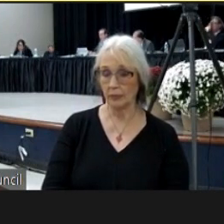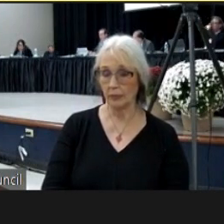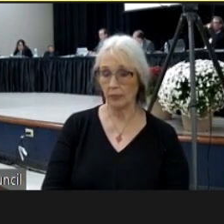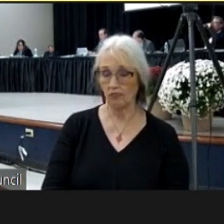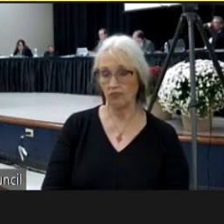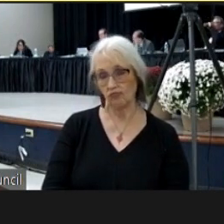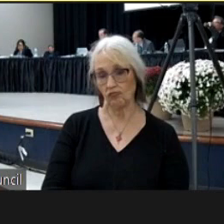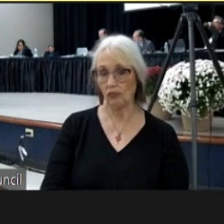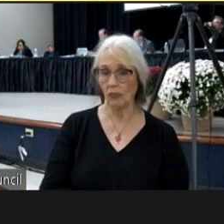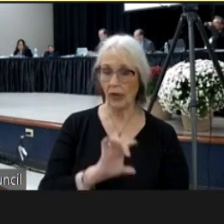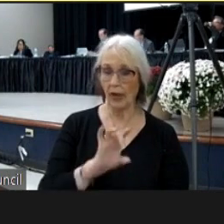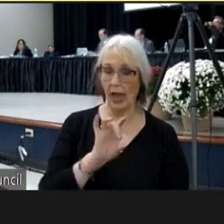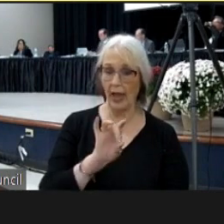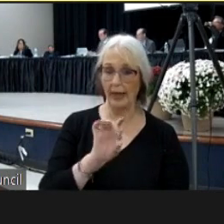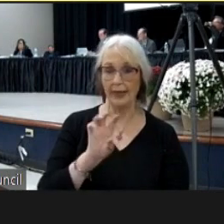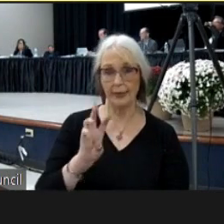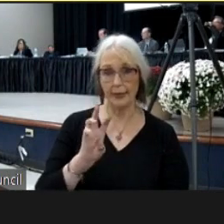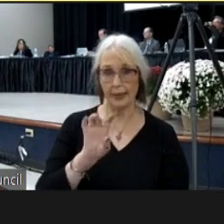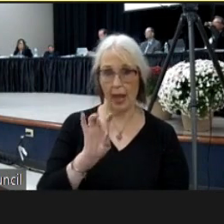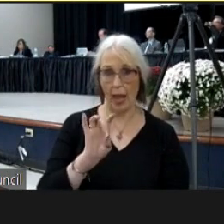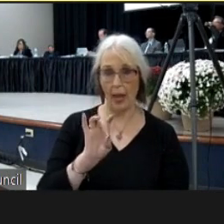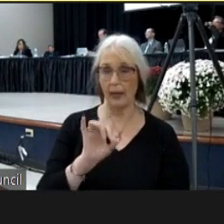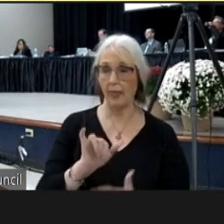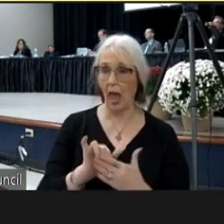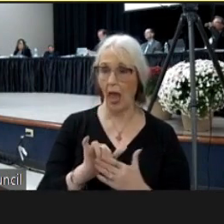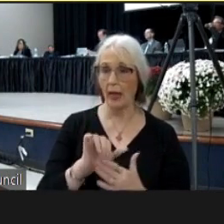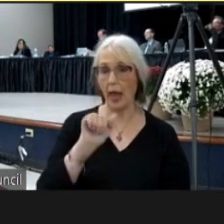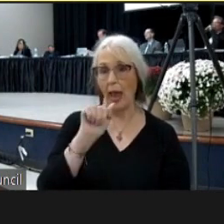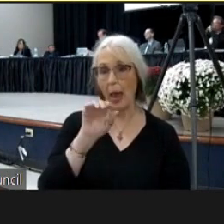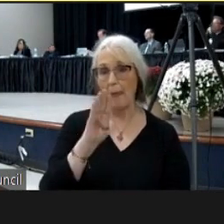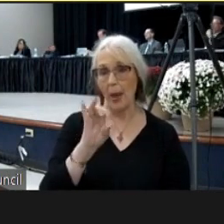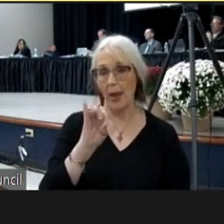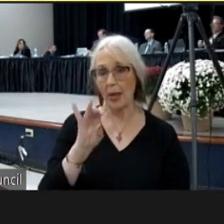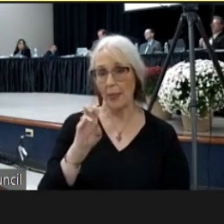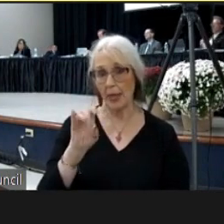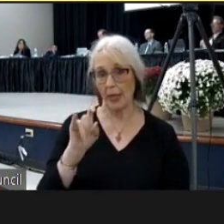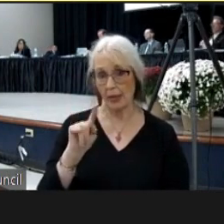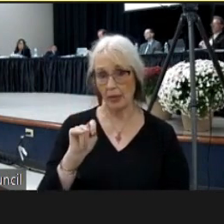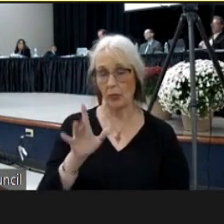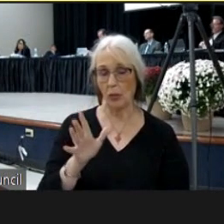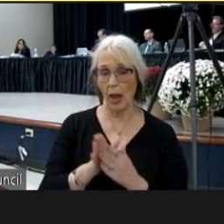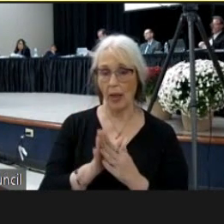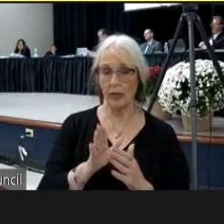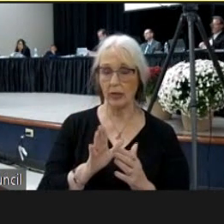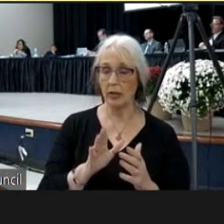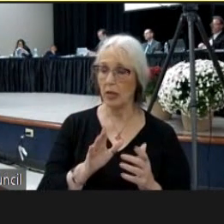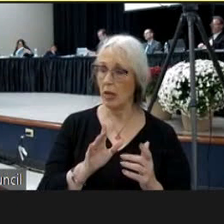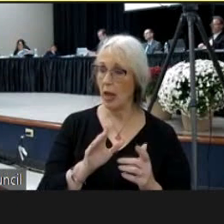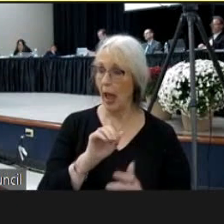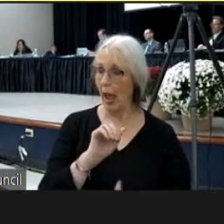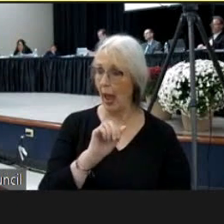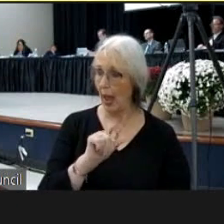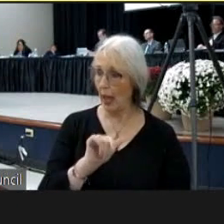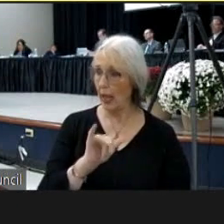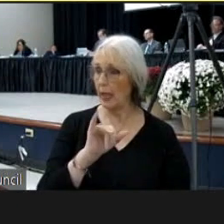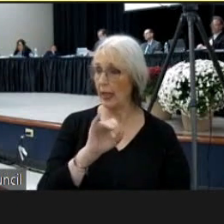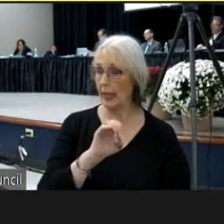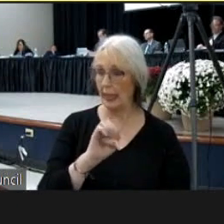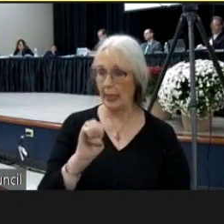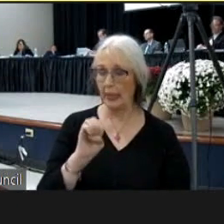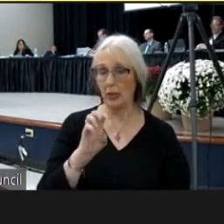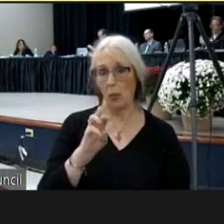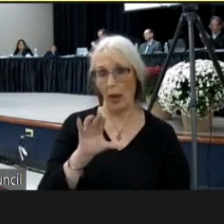Um, 868 is a abandonment request for a portion of unbuilt alley in East Waco off